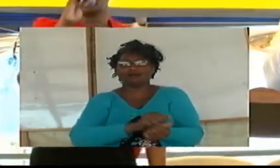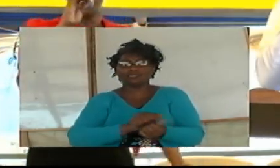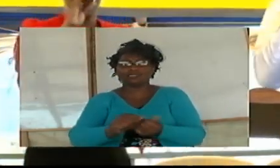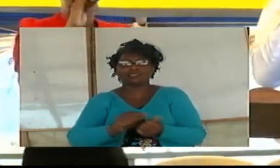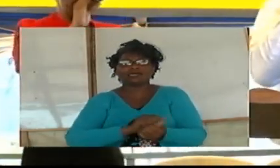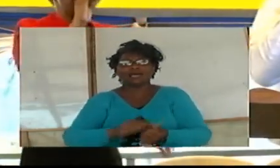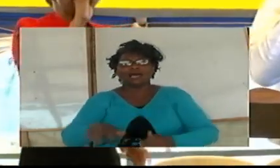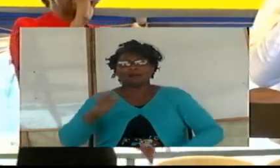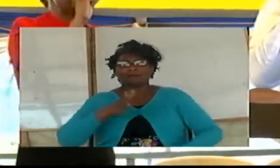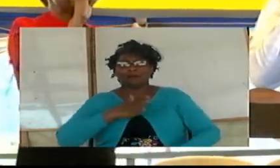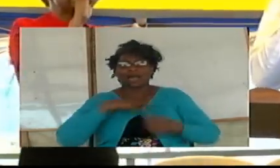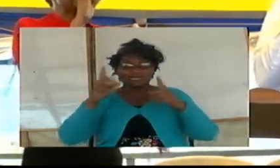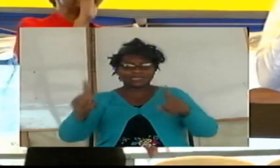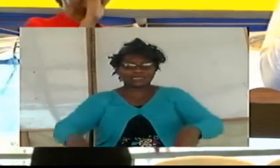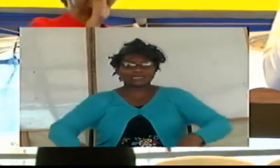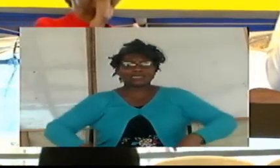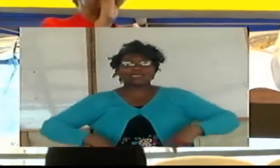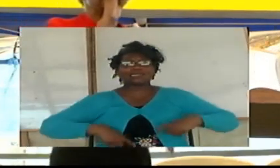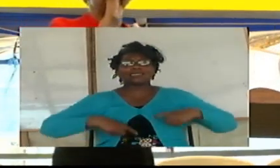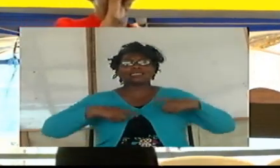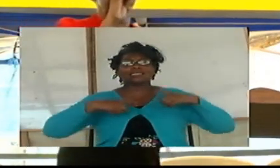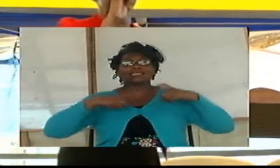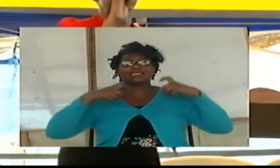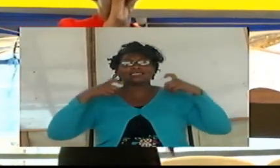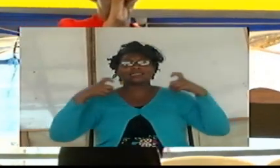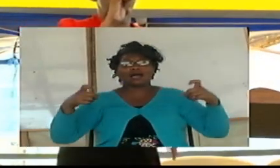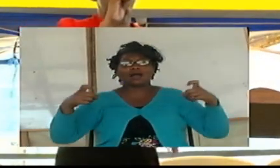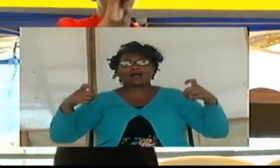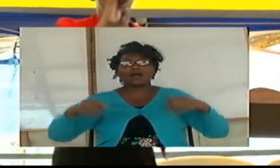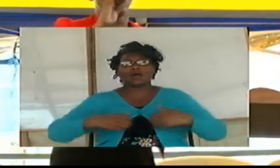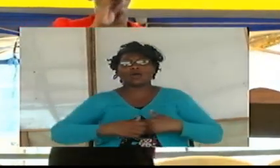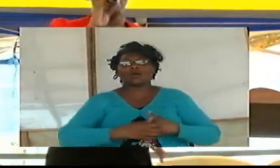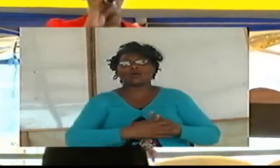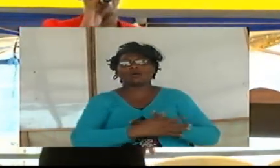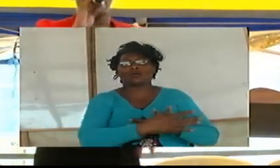washed my sins